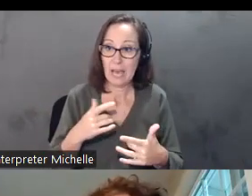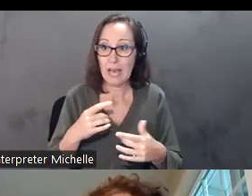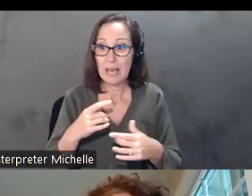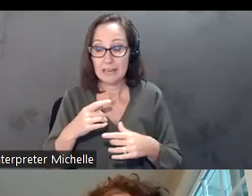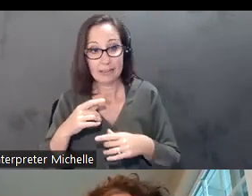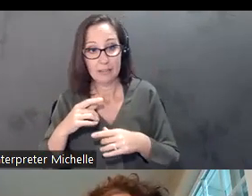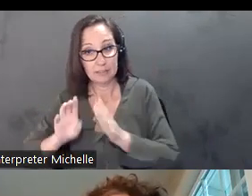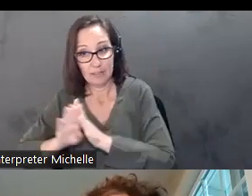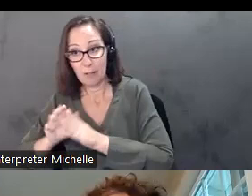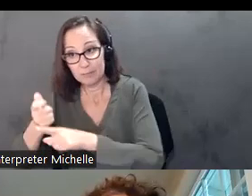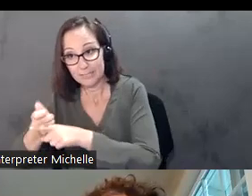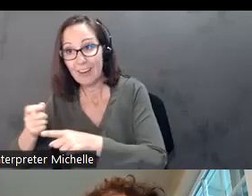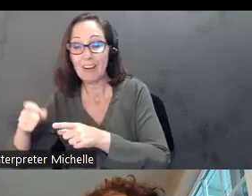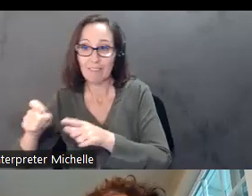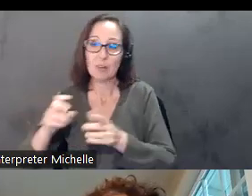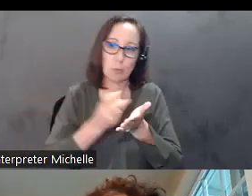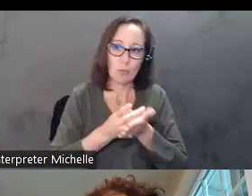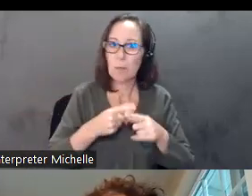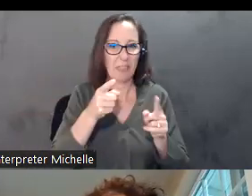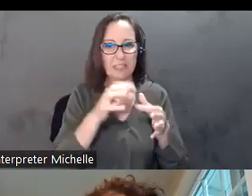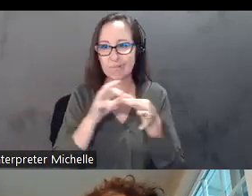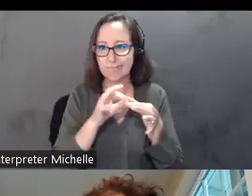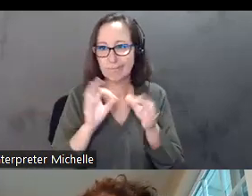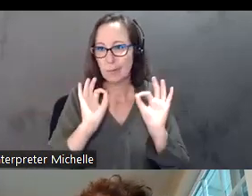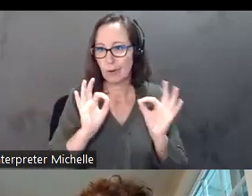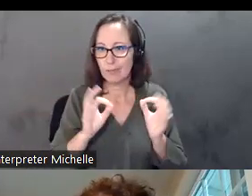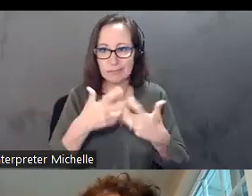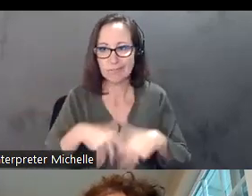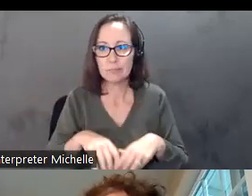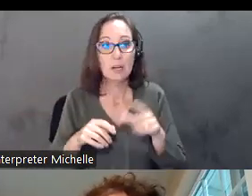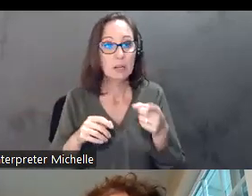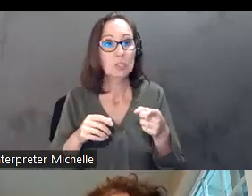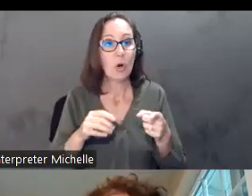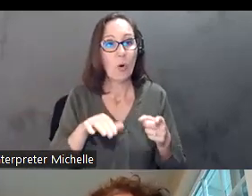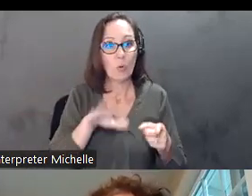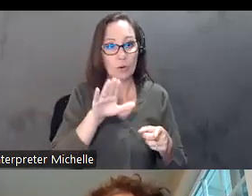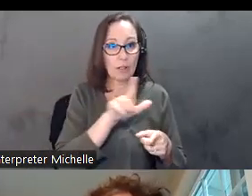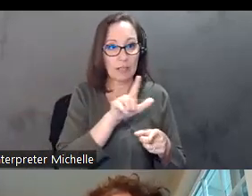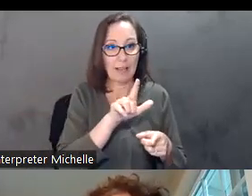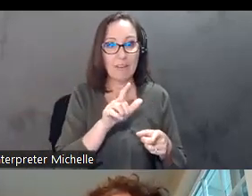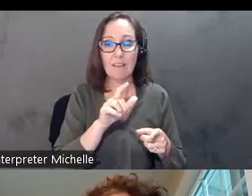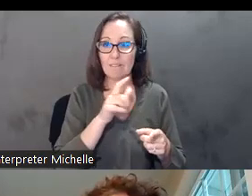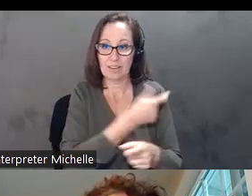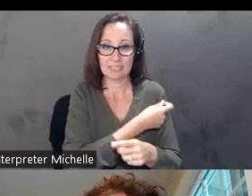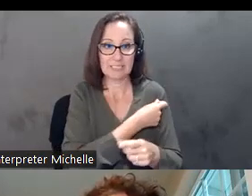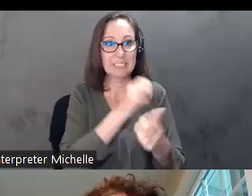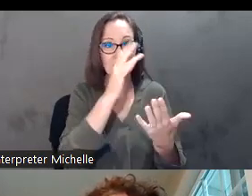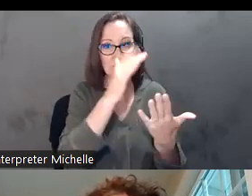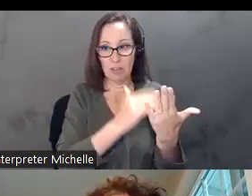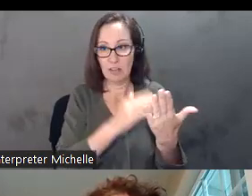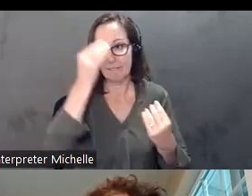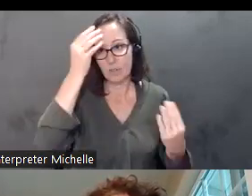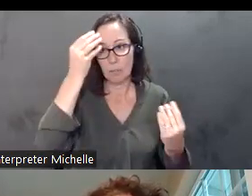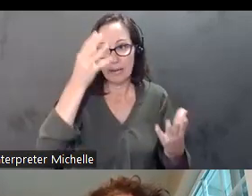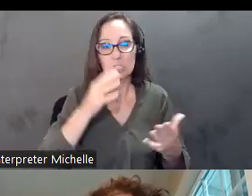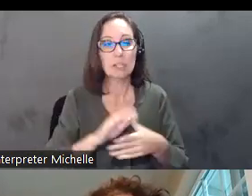themselves. In the vaccine portion here on the top left, this is where we post all of our vaccine information.